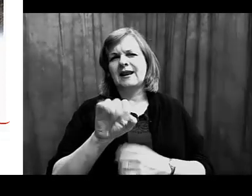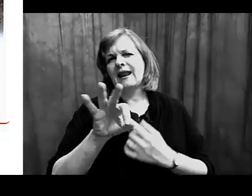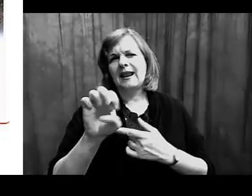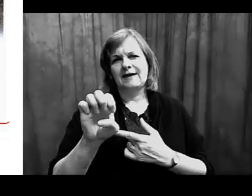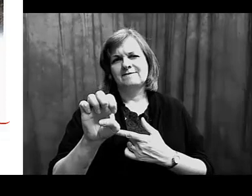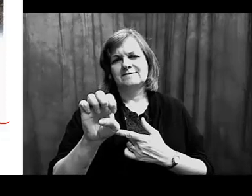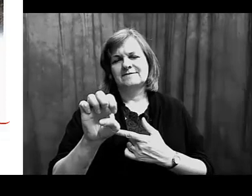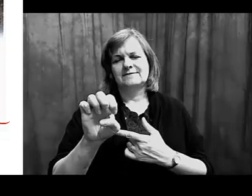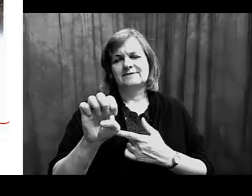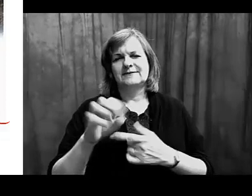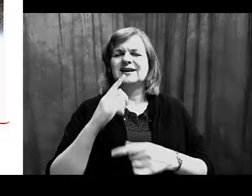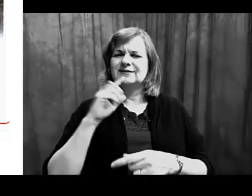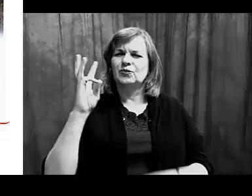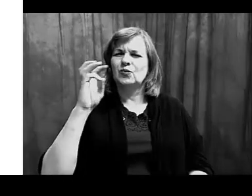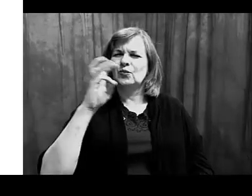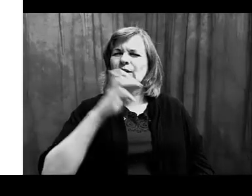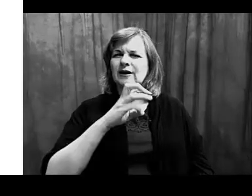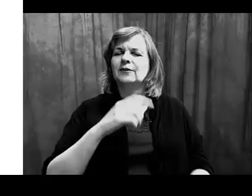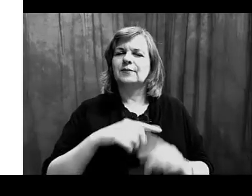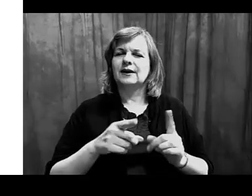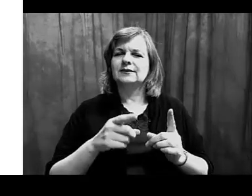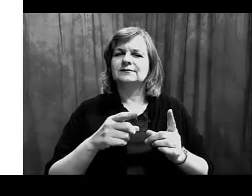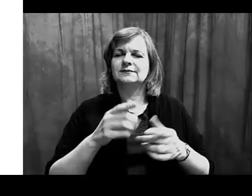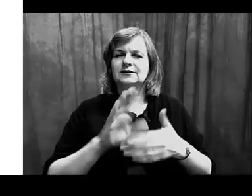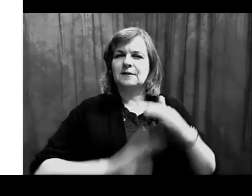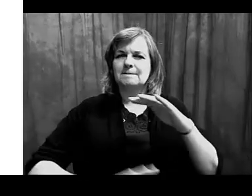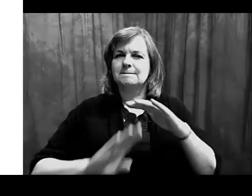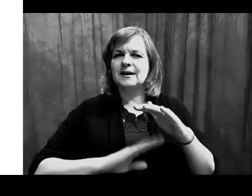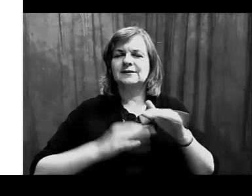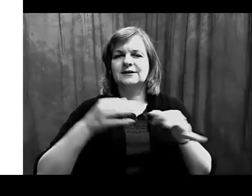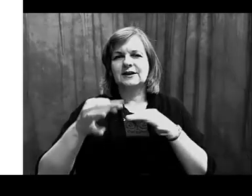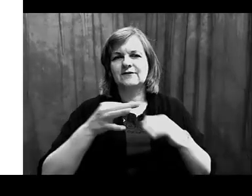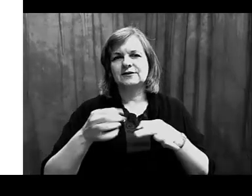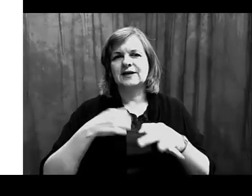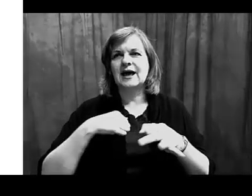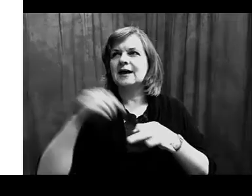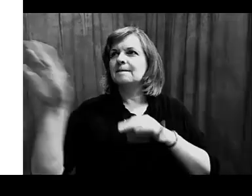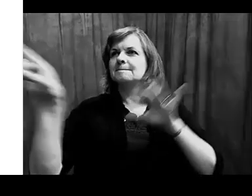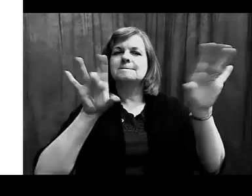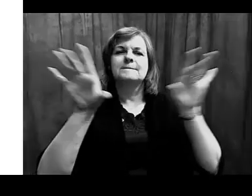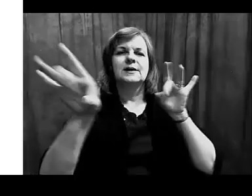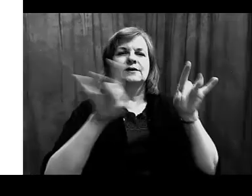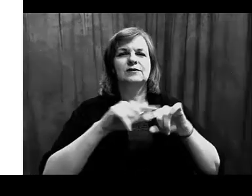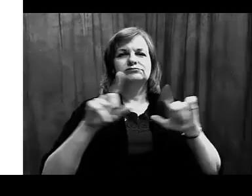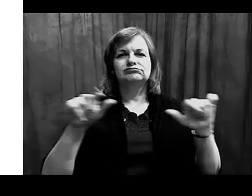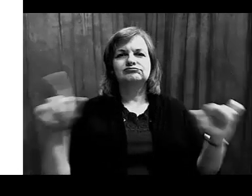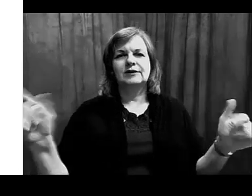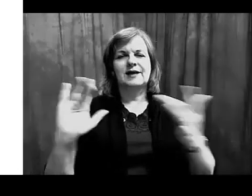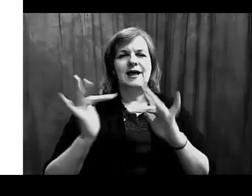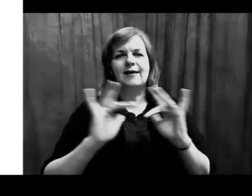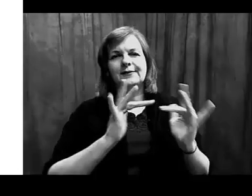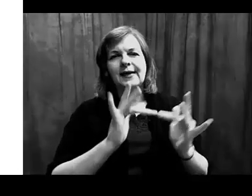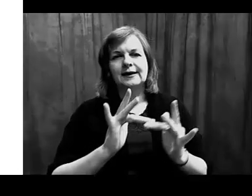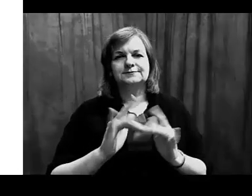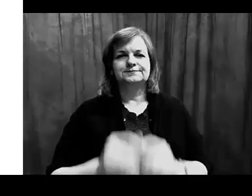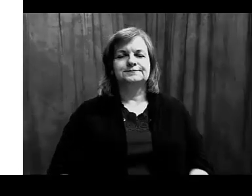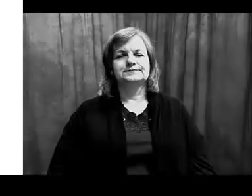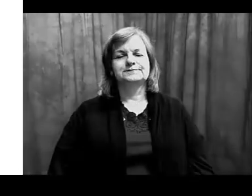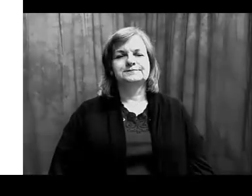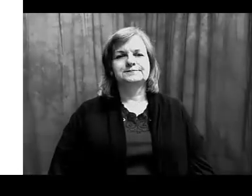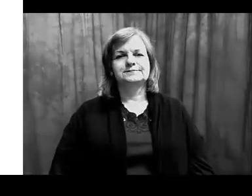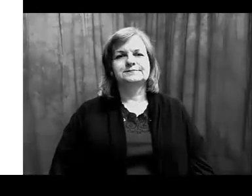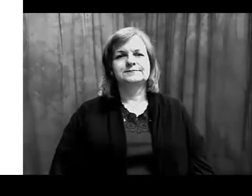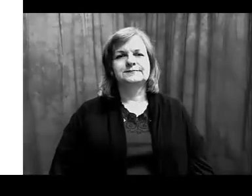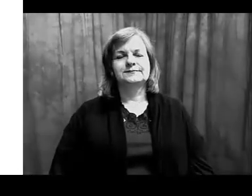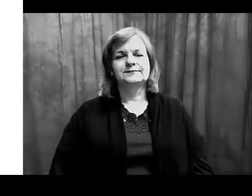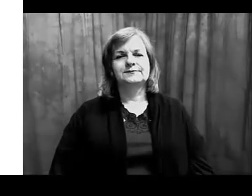it's kind of a weird thing to define, but here are some basic definitions that I found in random places online